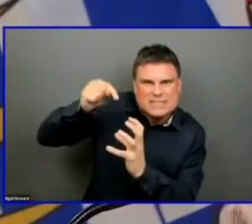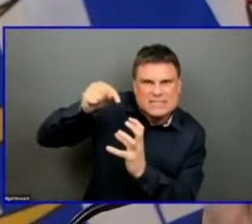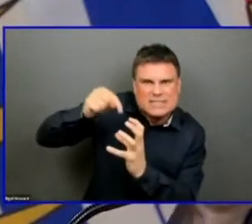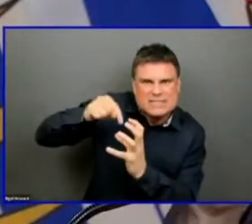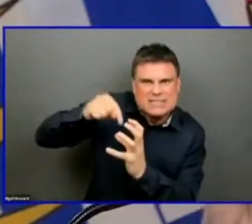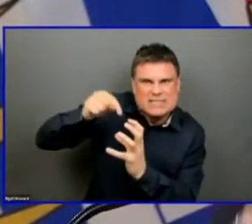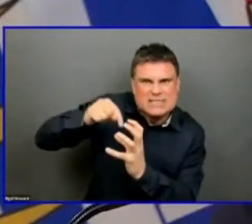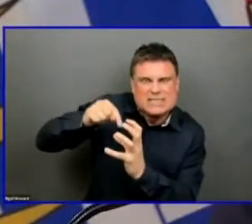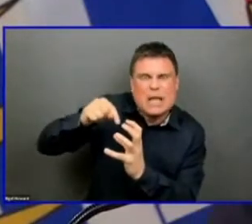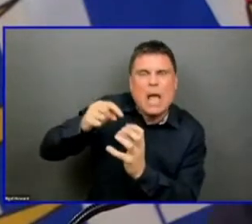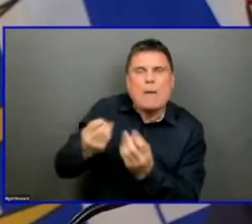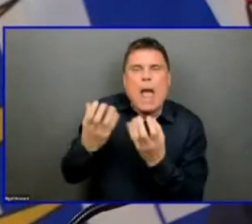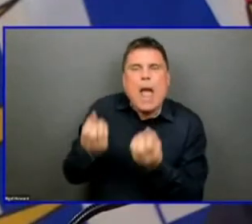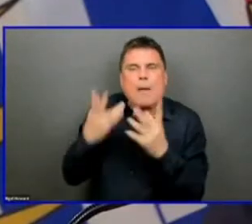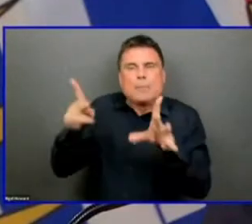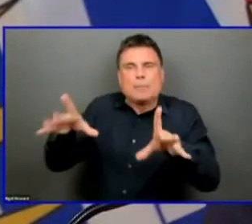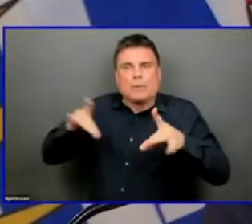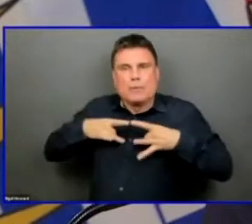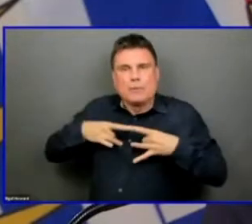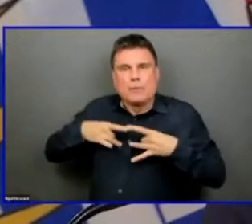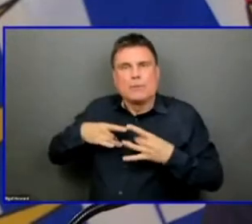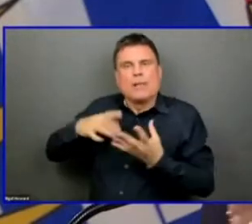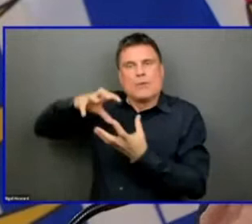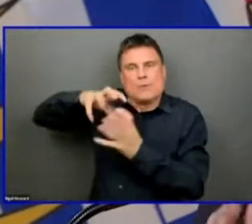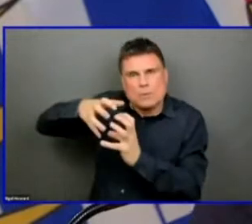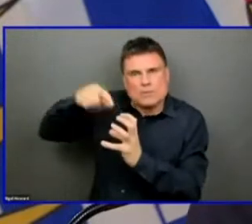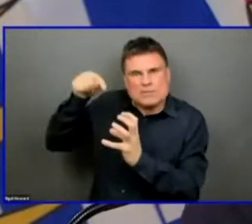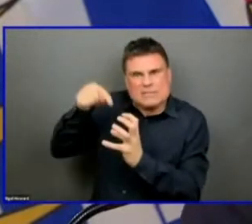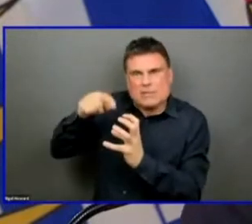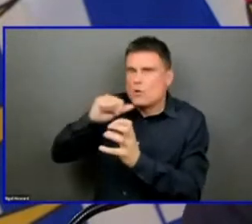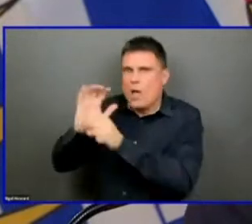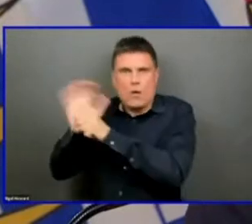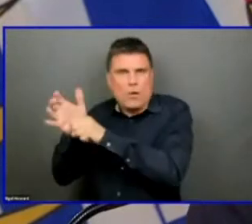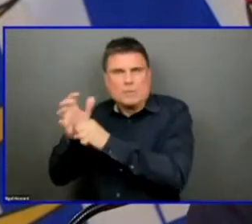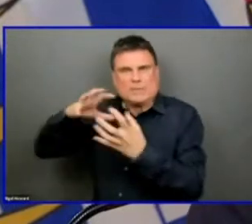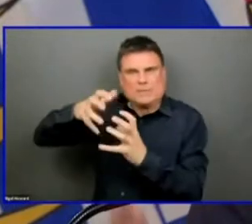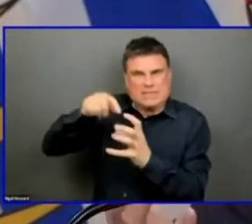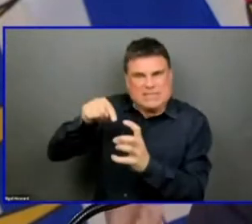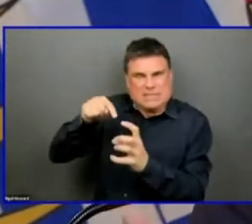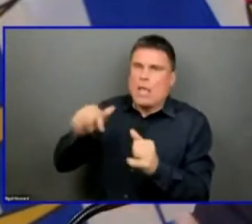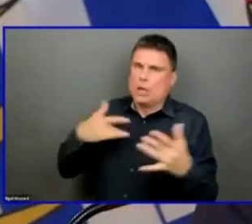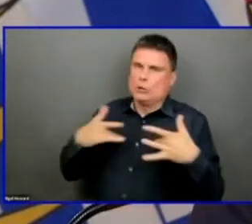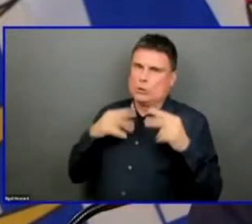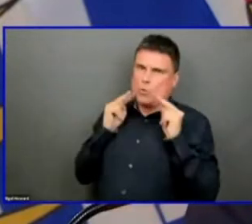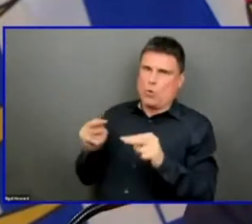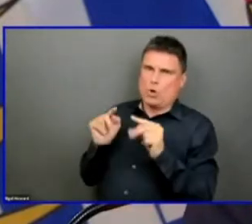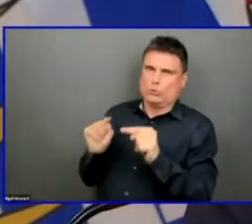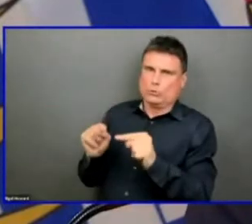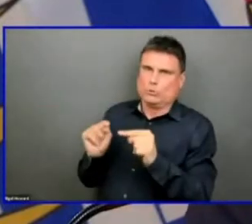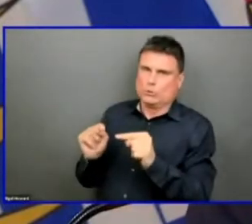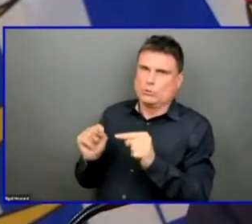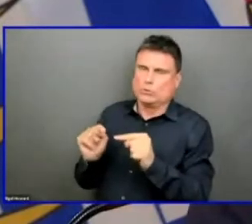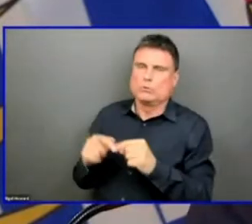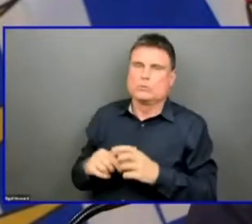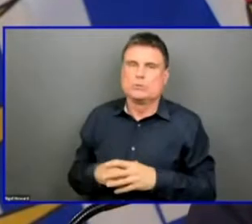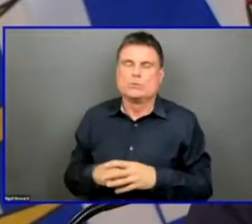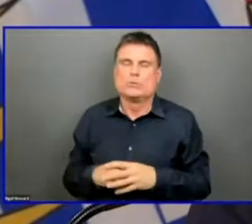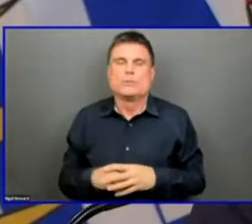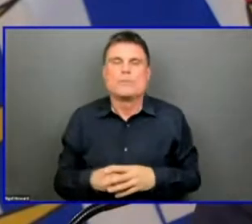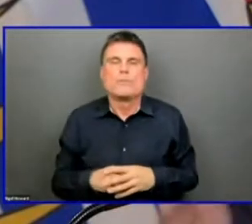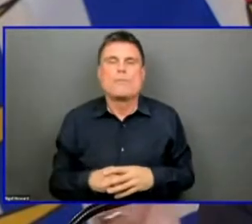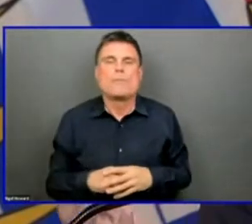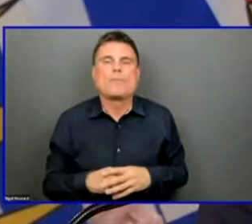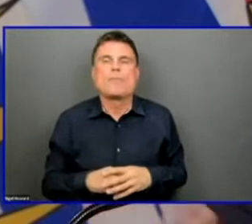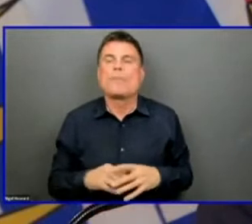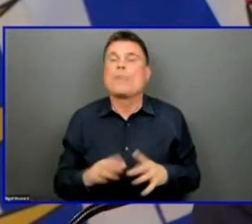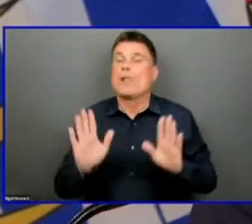we were seeing in our cases every day. We are charting our own pandemic, and we've said that from the very